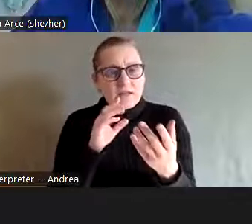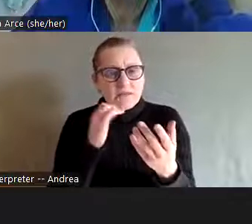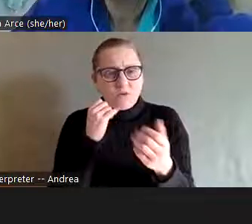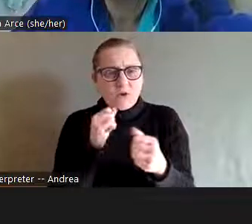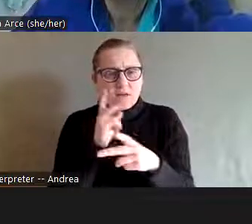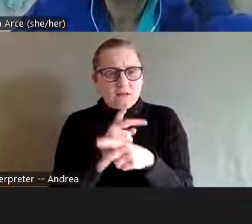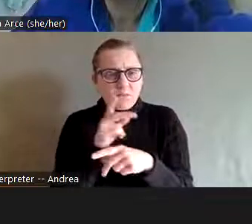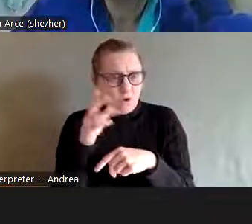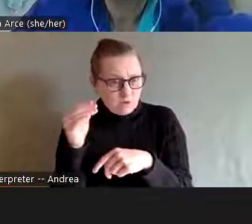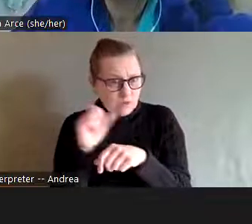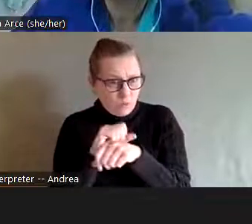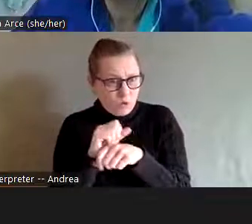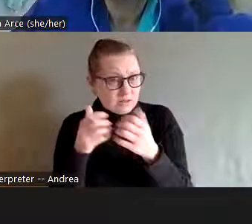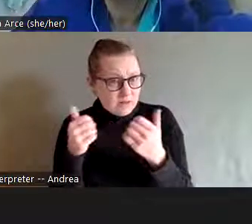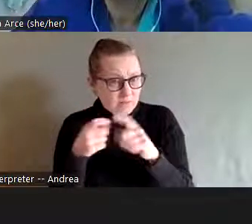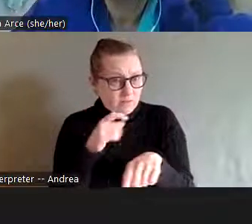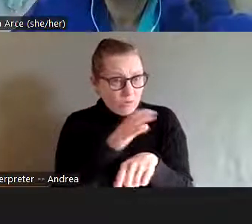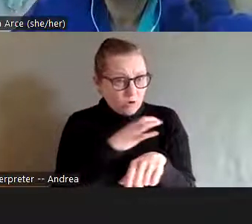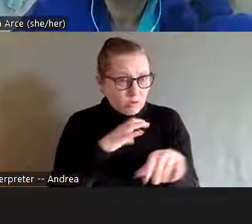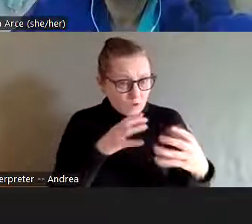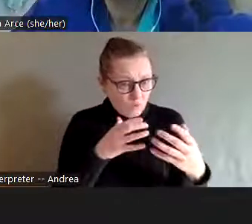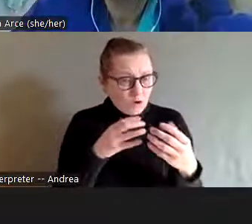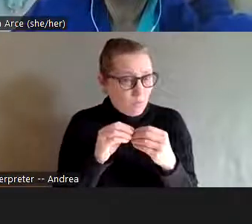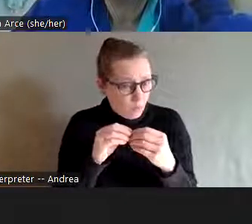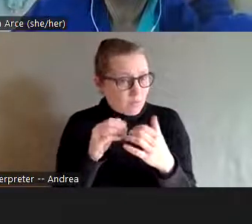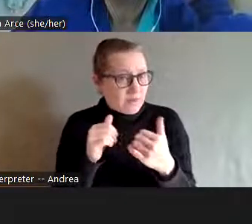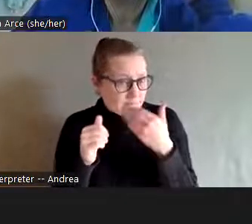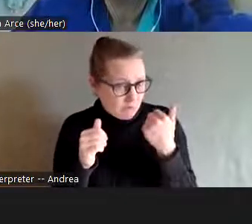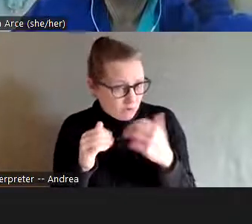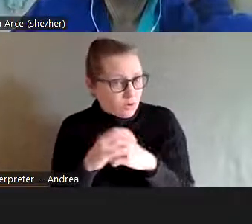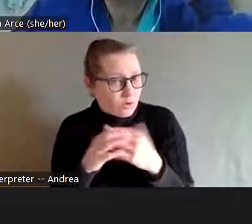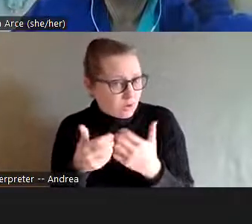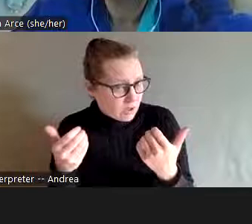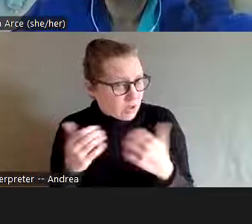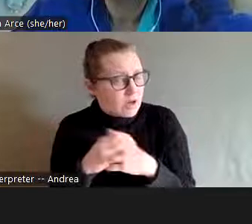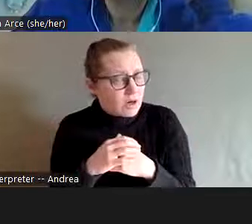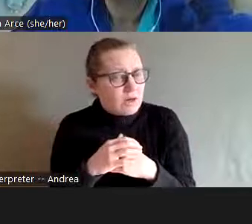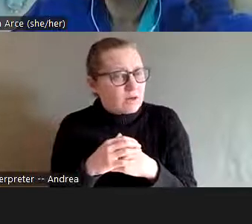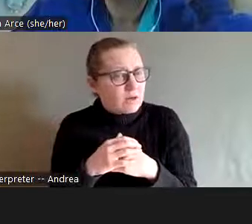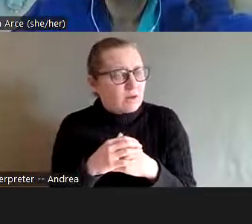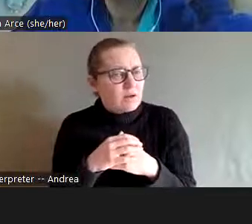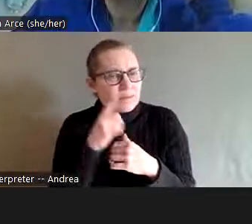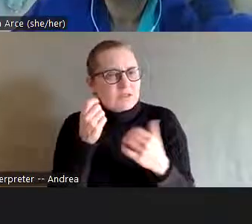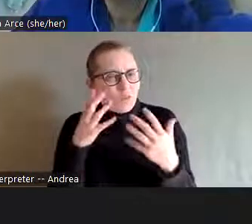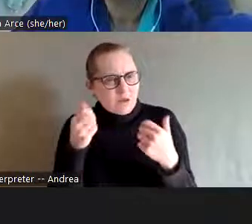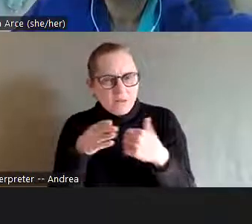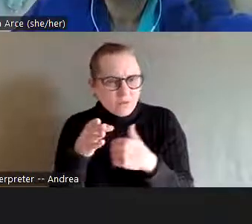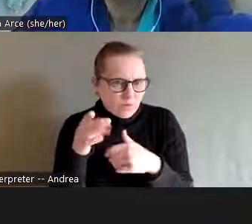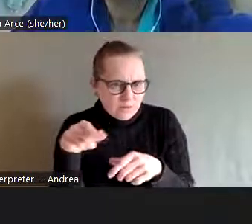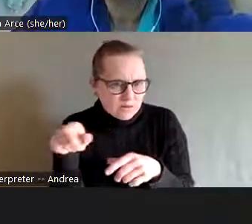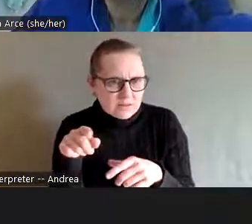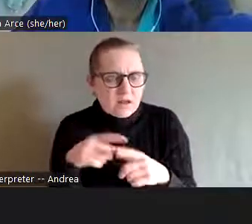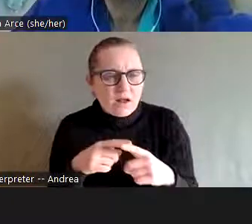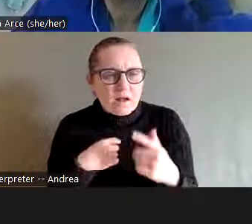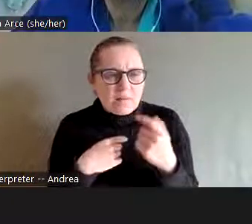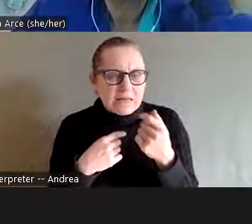your outside work separate from your commission work, the better off you all will be as you navigate through this. And I'm kind of a